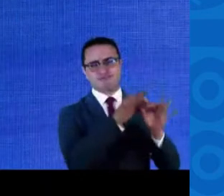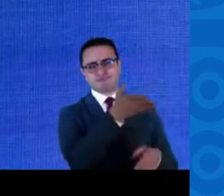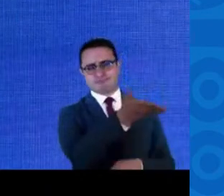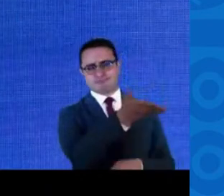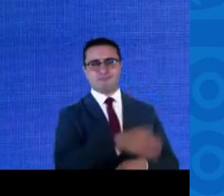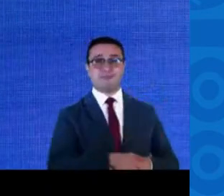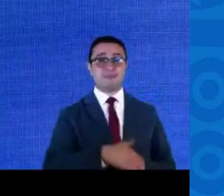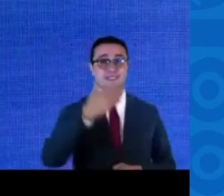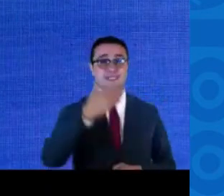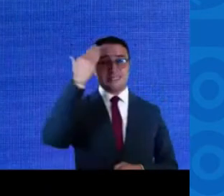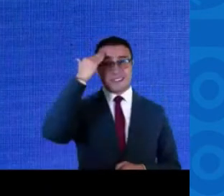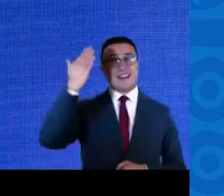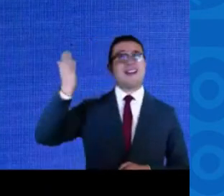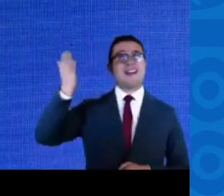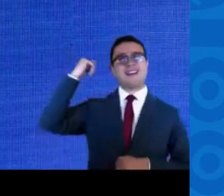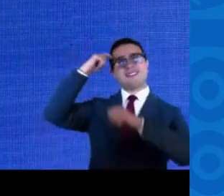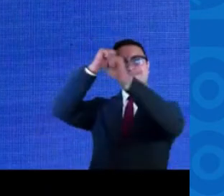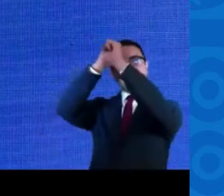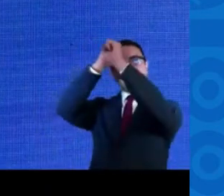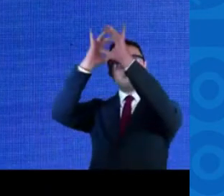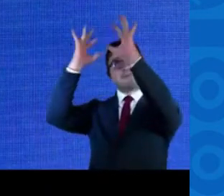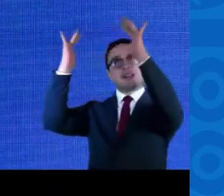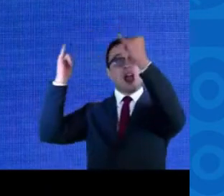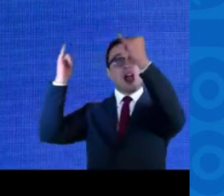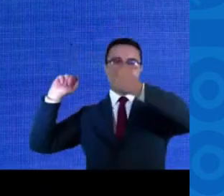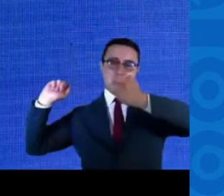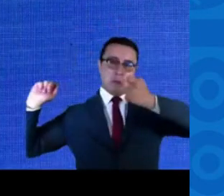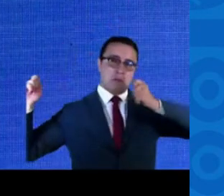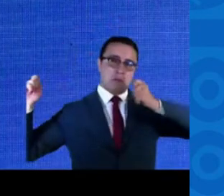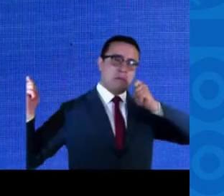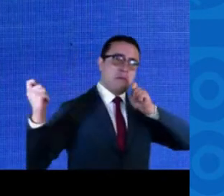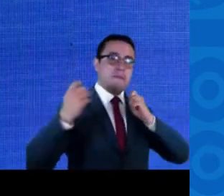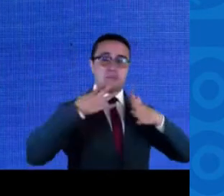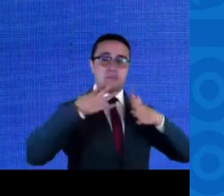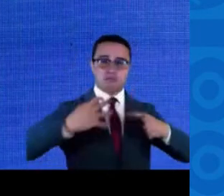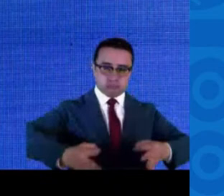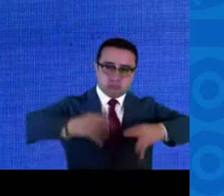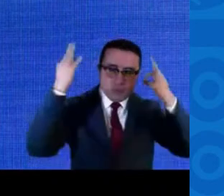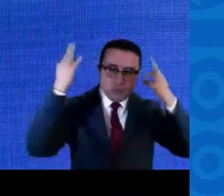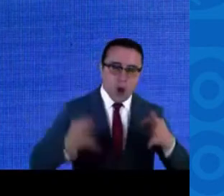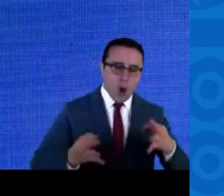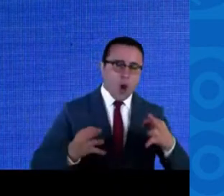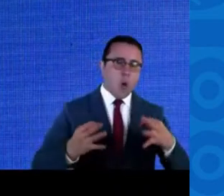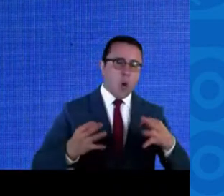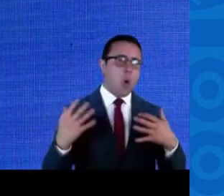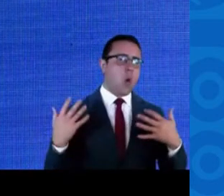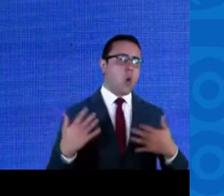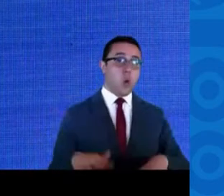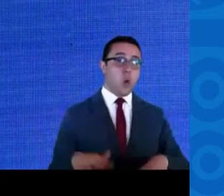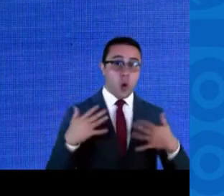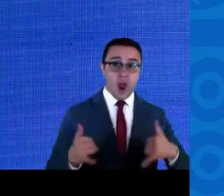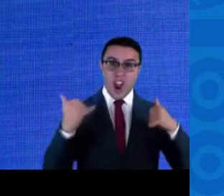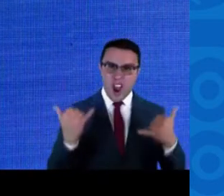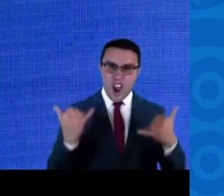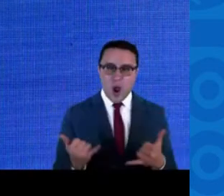special greeting. We have built all of this starting from a dream, and the World Food Program has